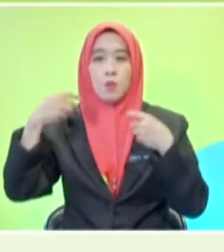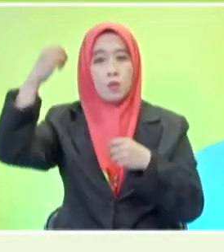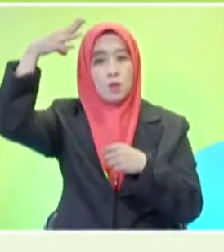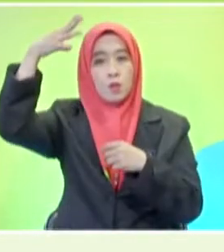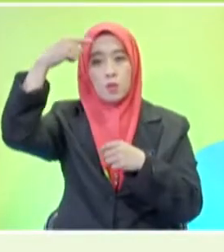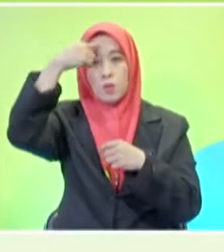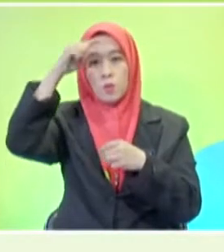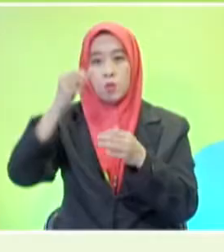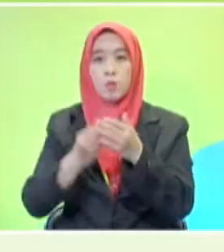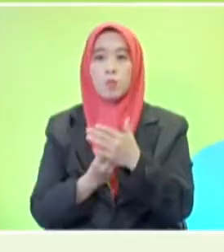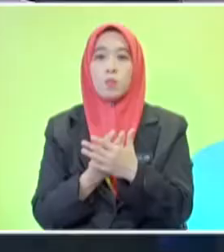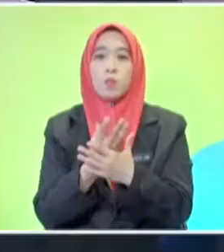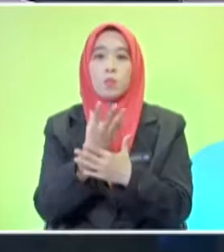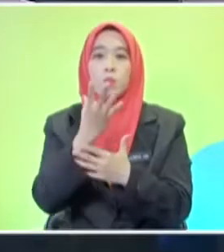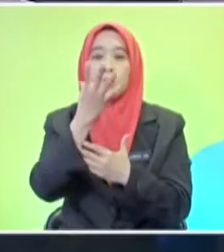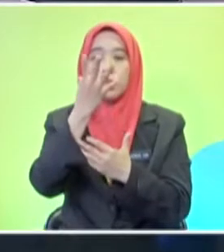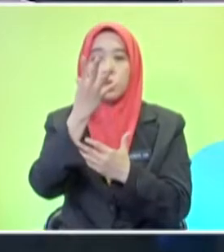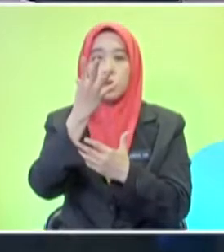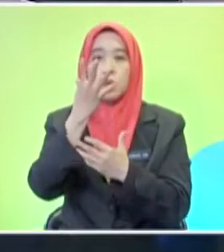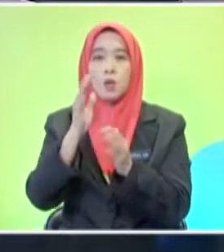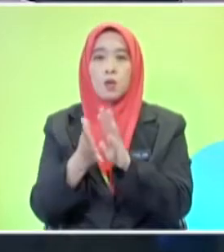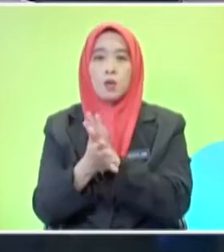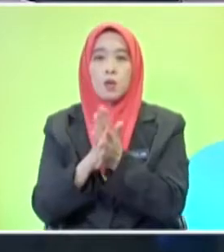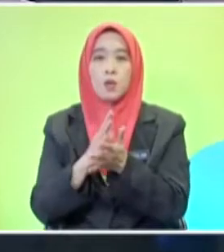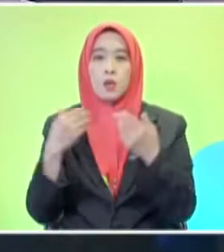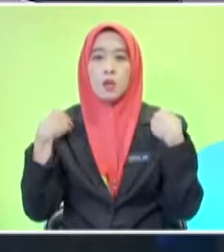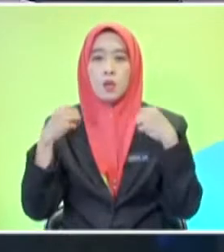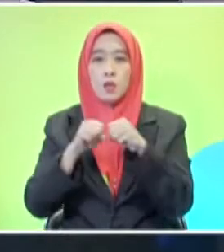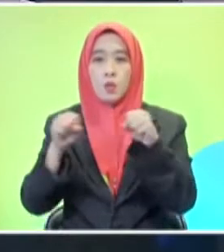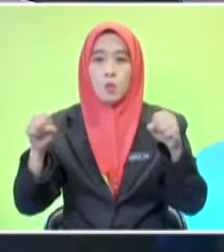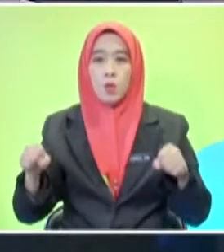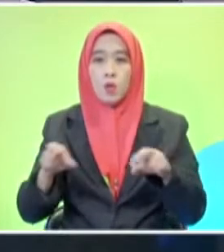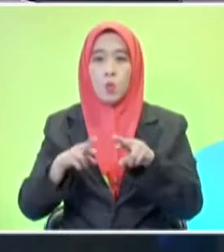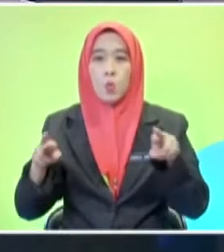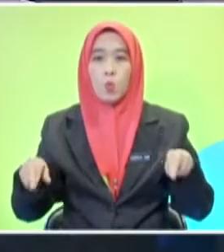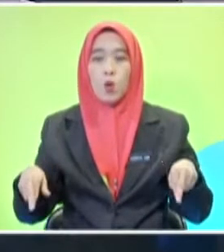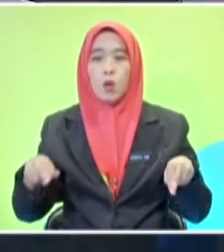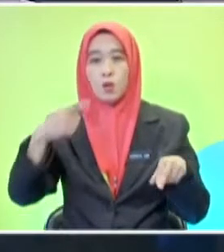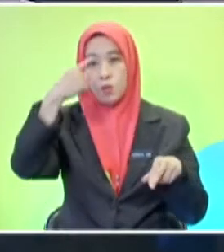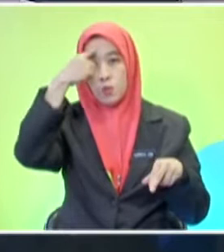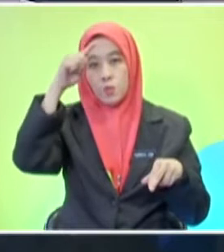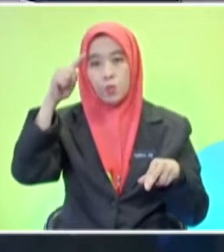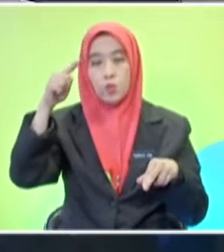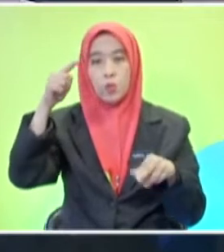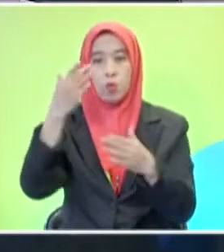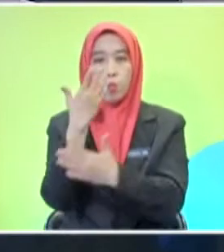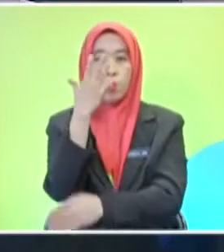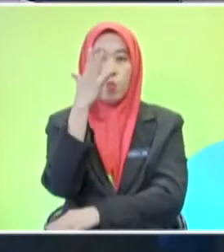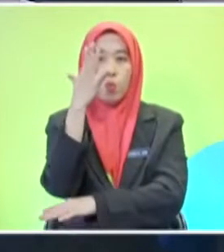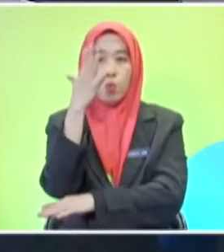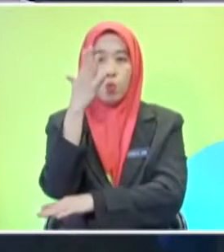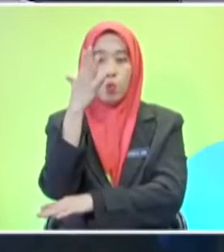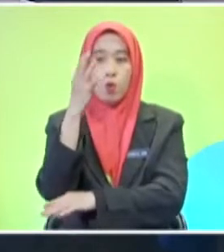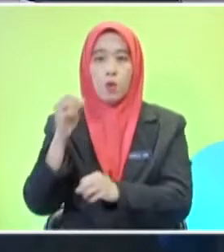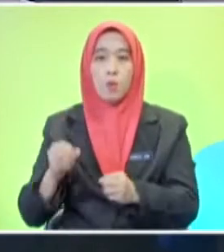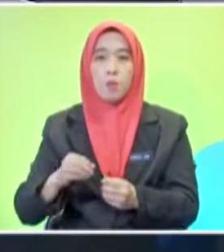conduct photosynthesis. So it stays on taller tree, but this plant doesn't affect or try to destroy